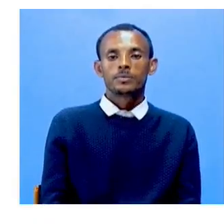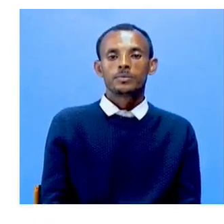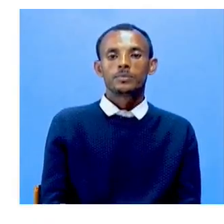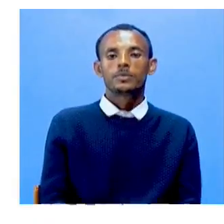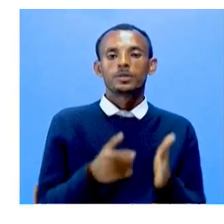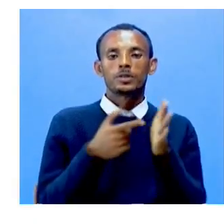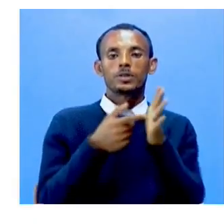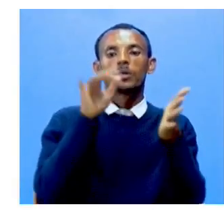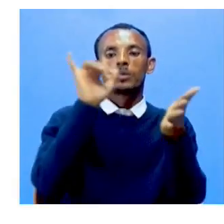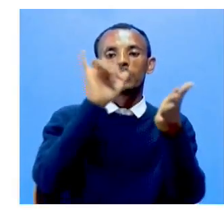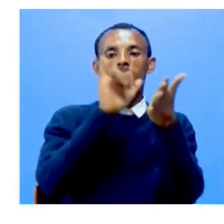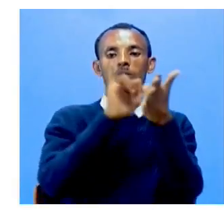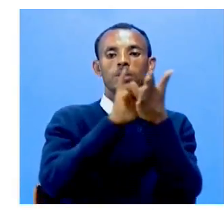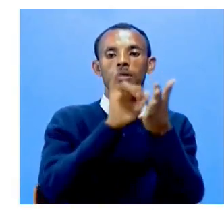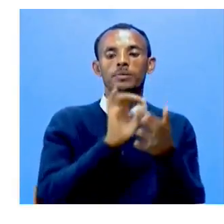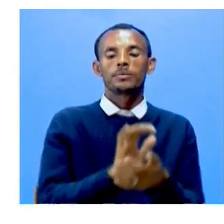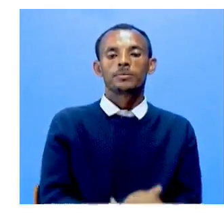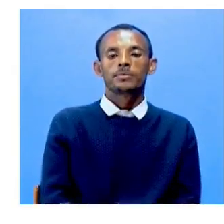Show that